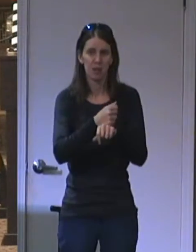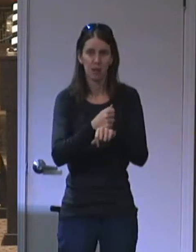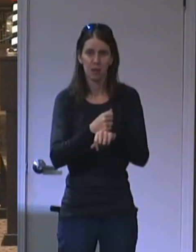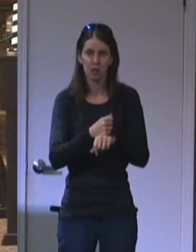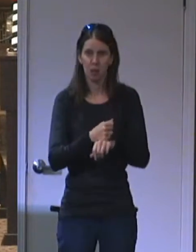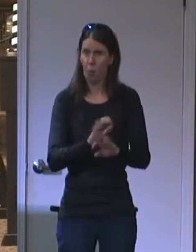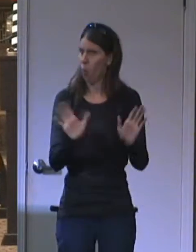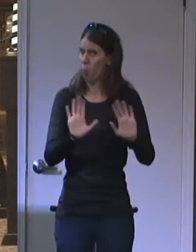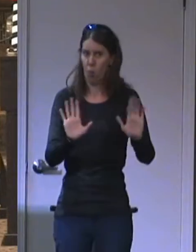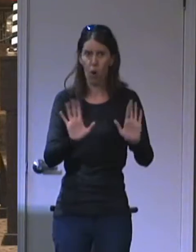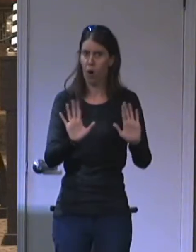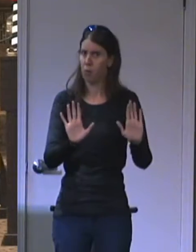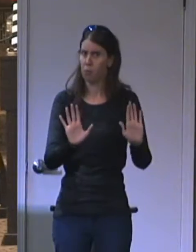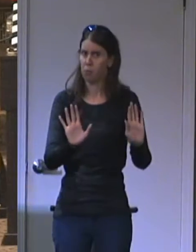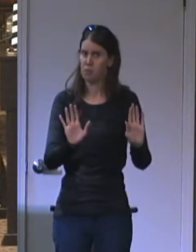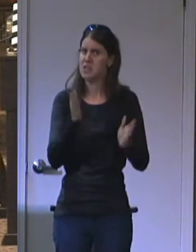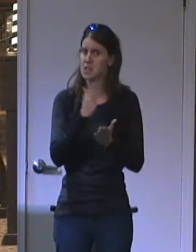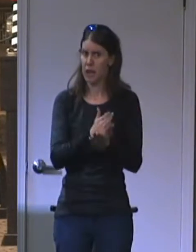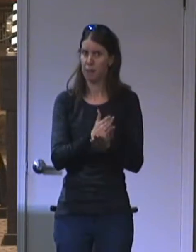We can't even go there.